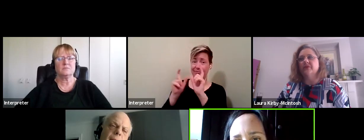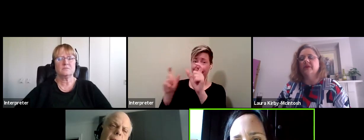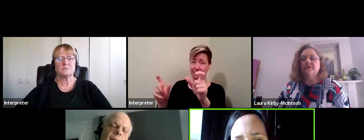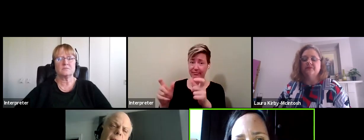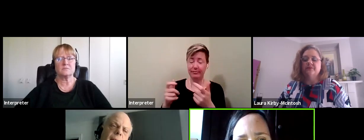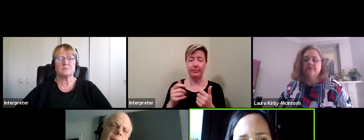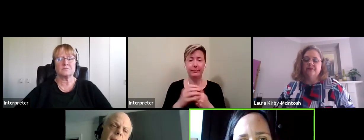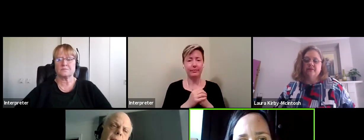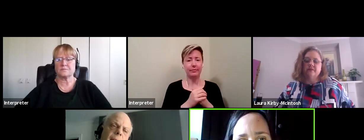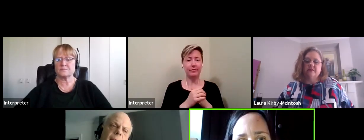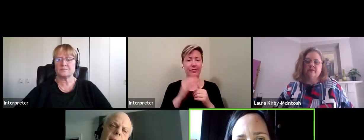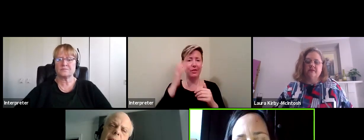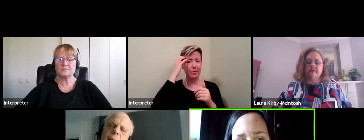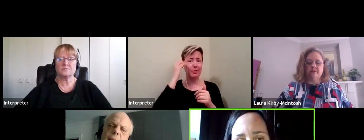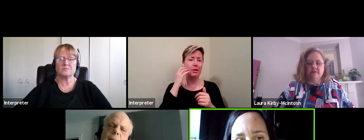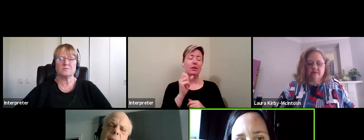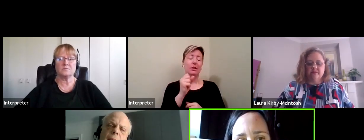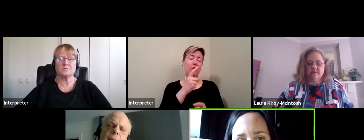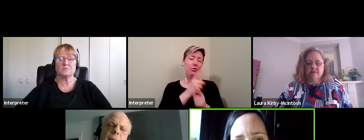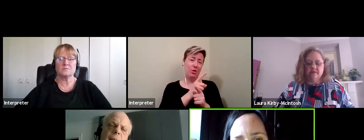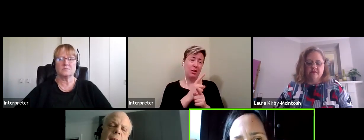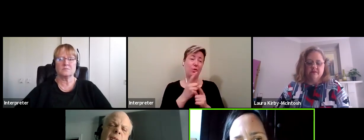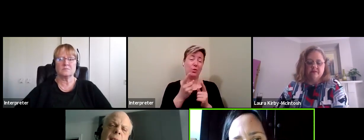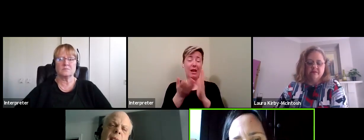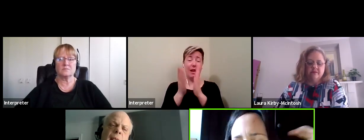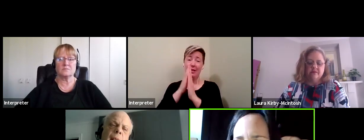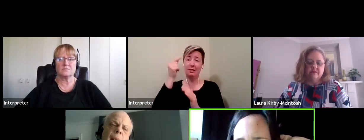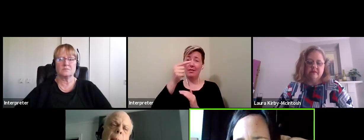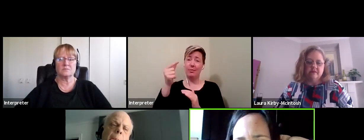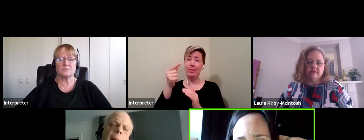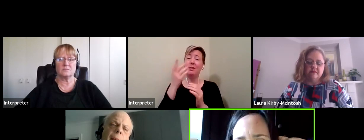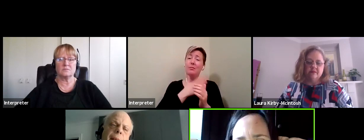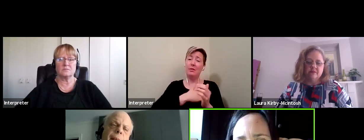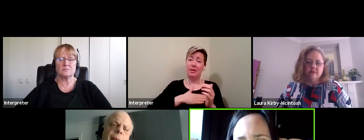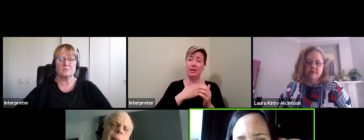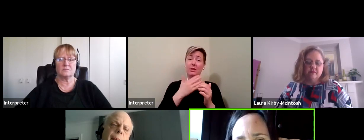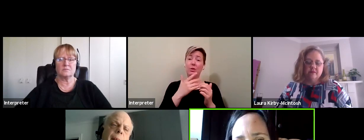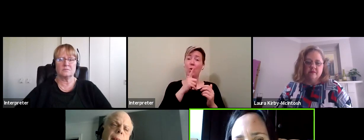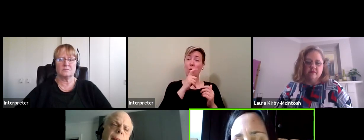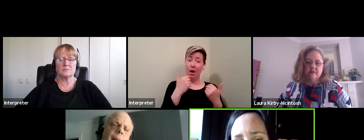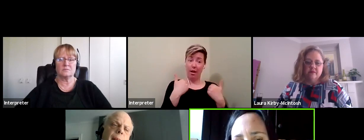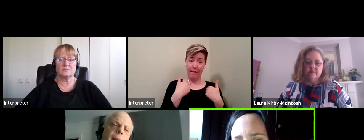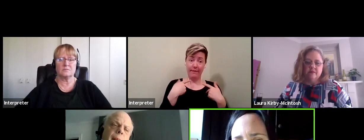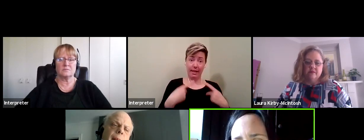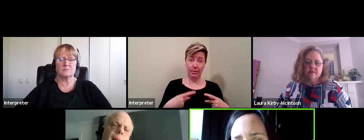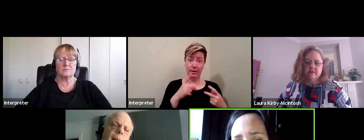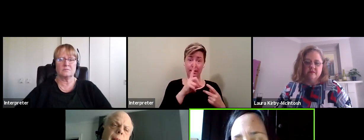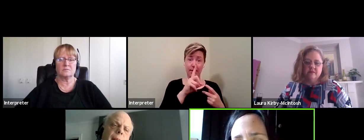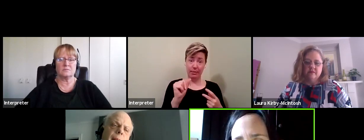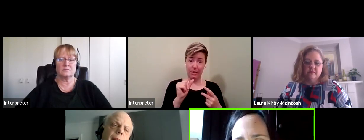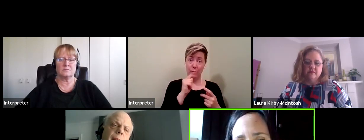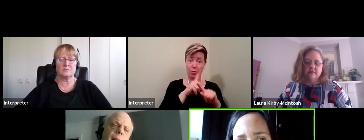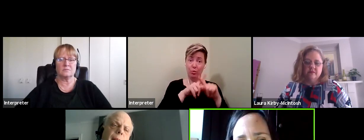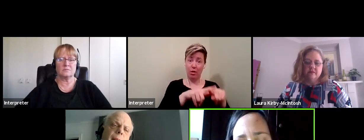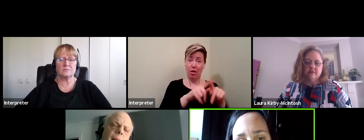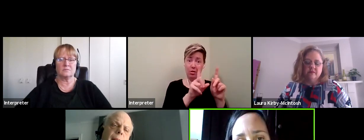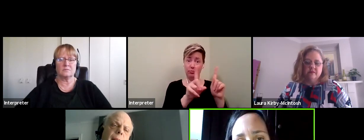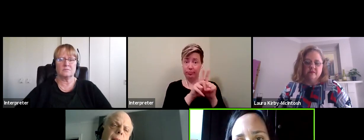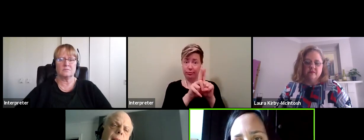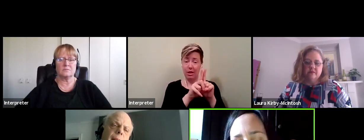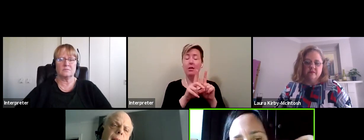so what we're calling on is for the government to revise those isolation guidelines to allow people with physical disabilities who rely on attendants to have them come